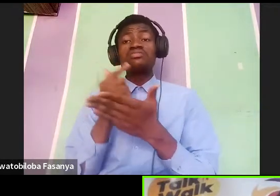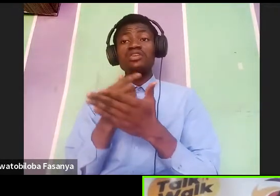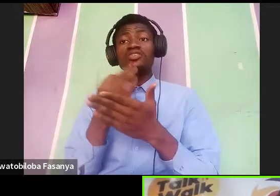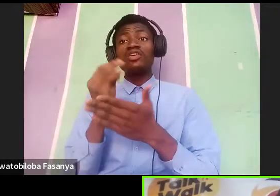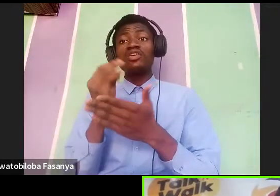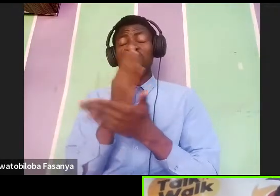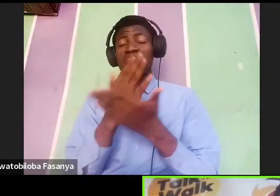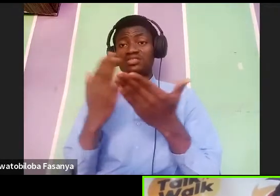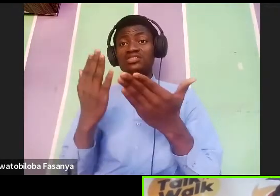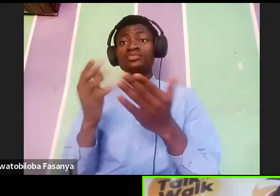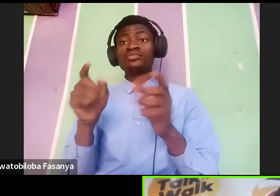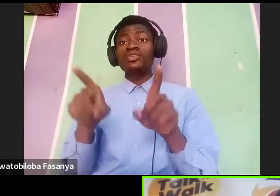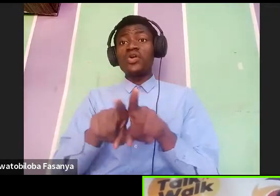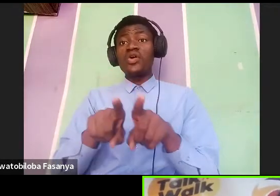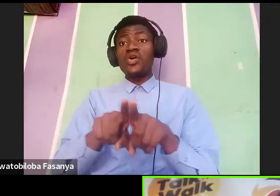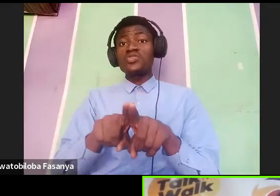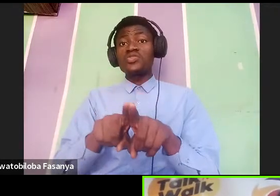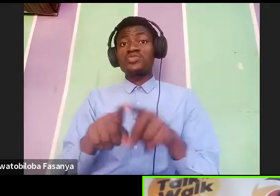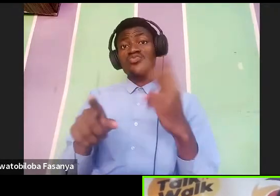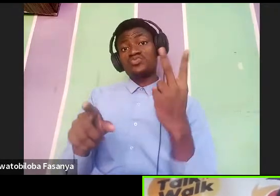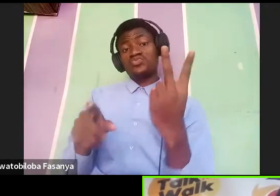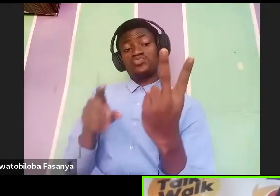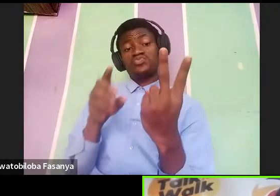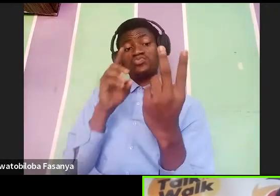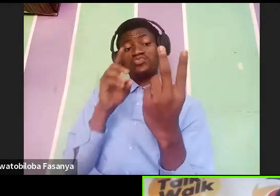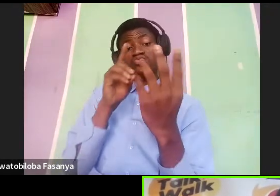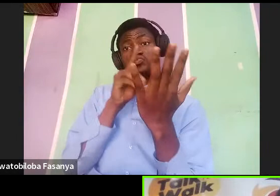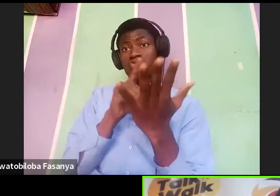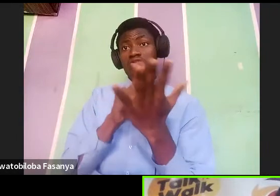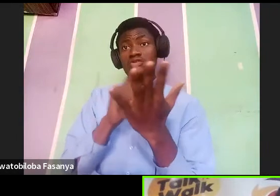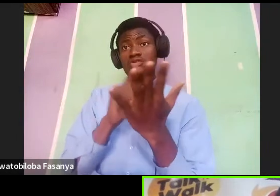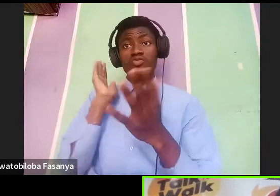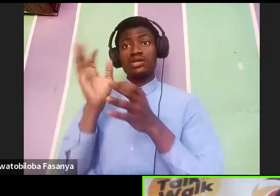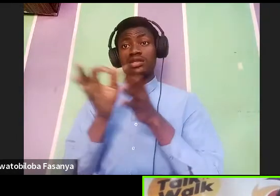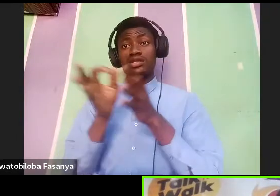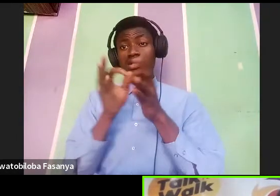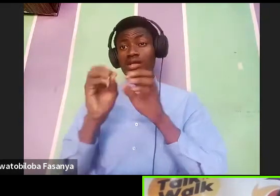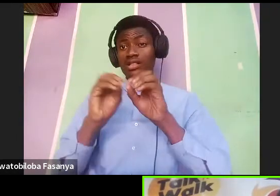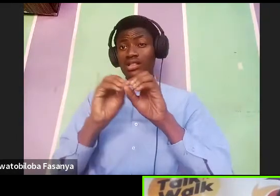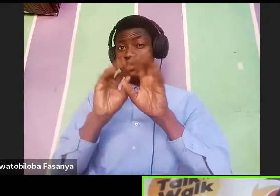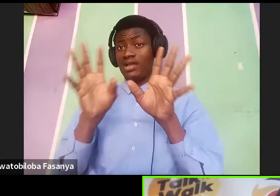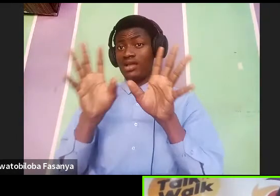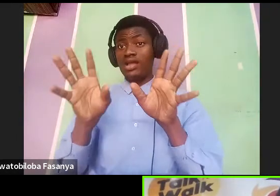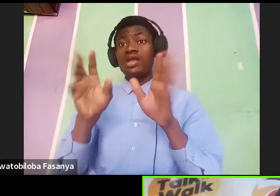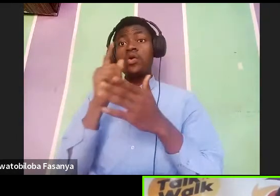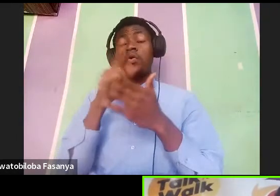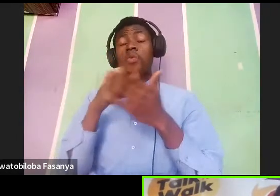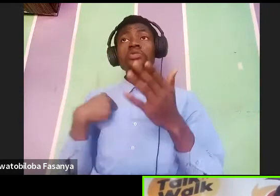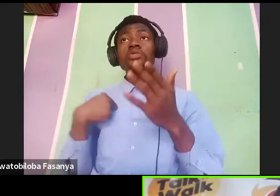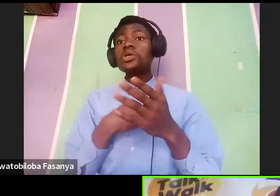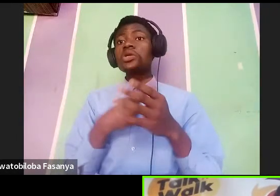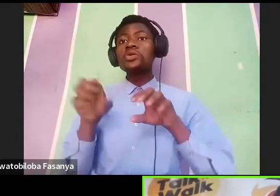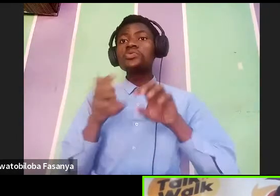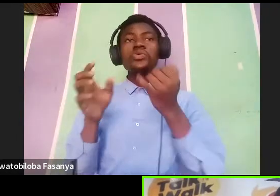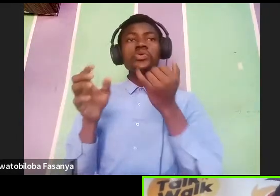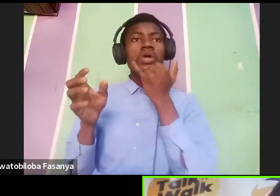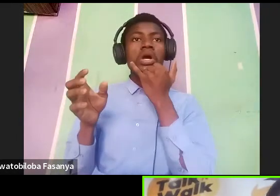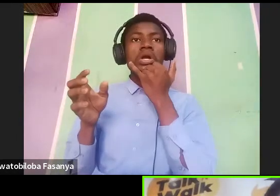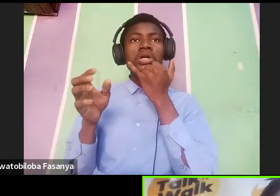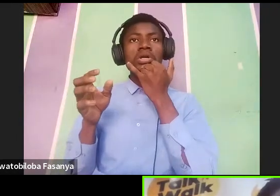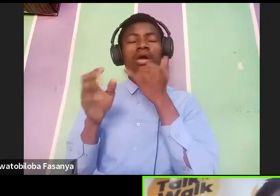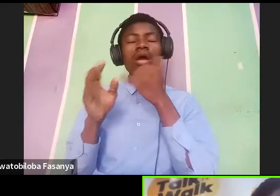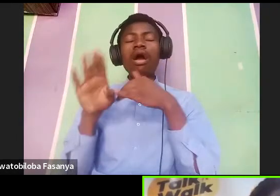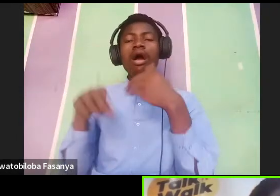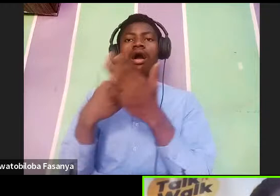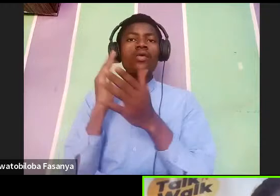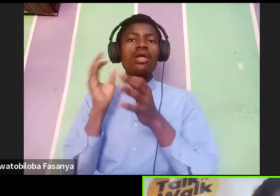doctors will clarify some of those things that we've been doing wrongly. So share the link with friends and family. And also don't forget to subscribe